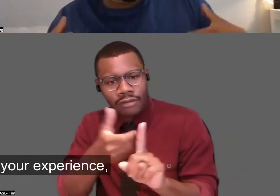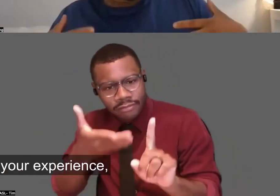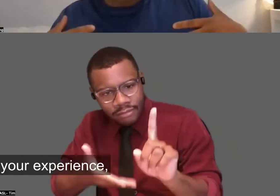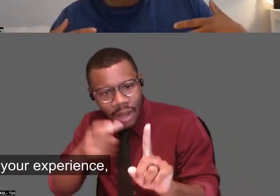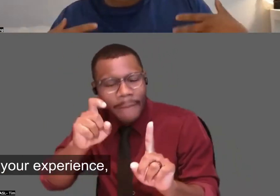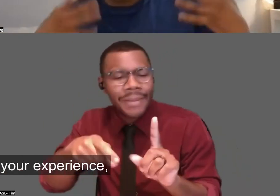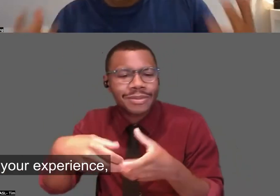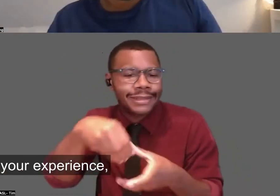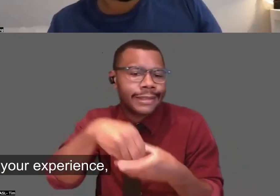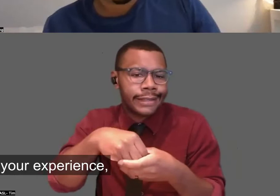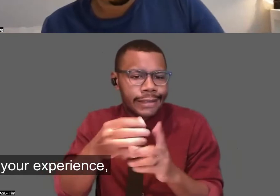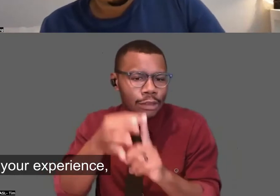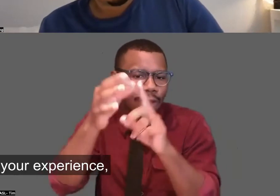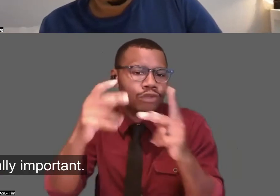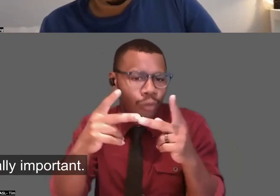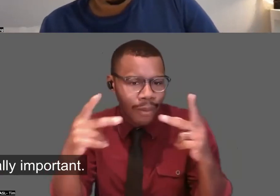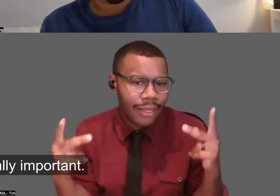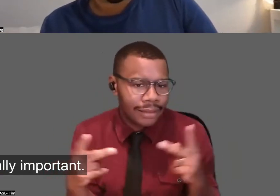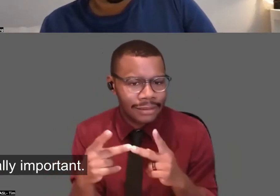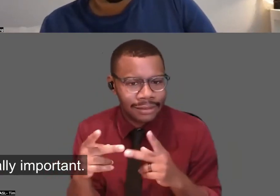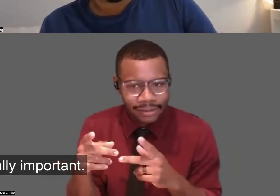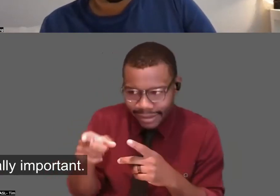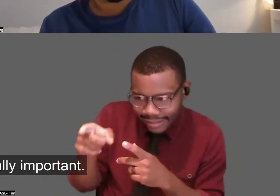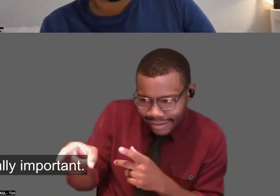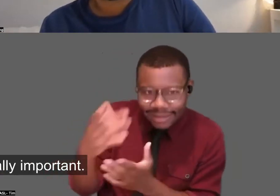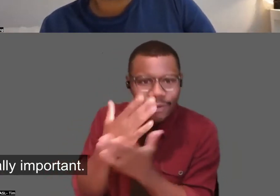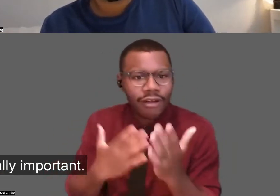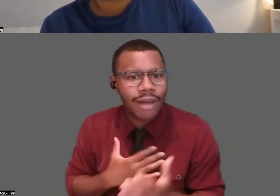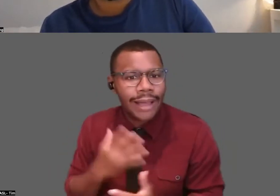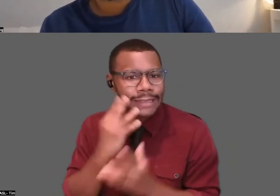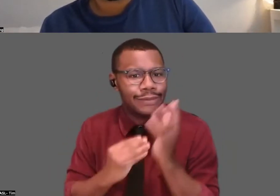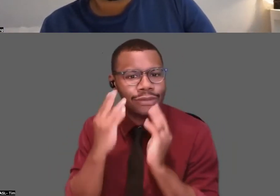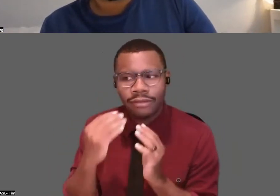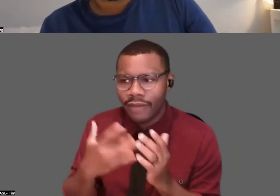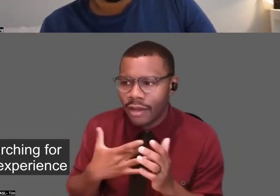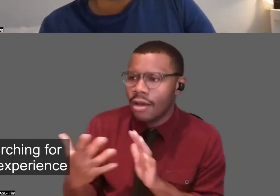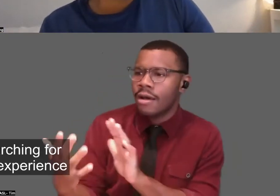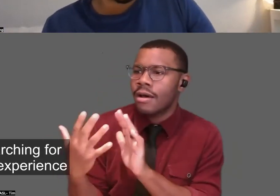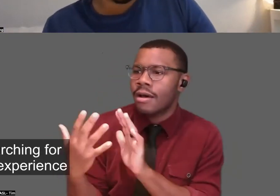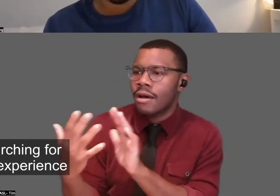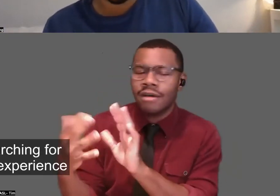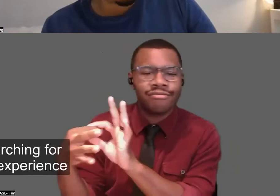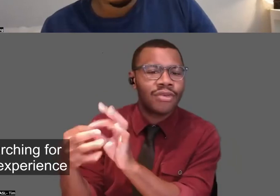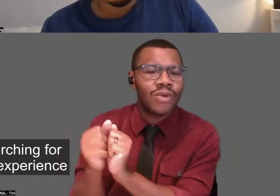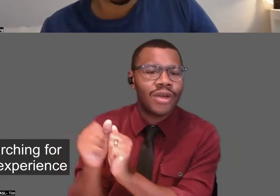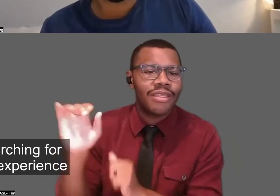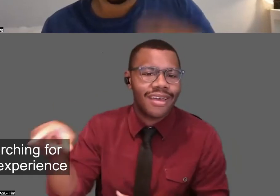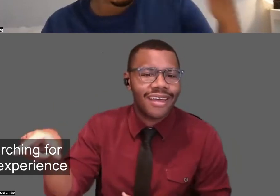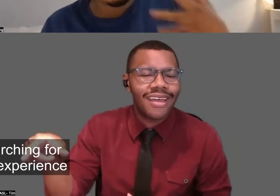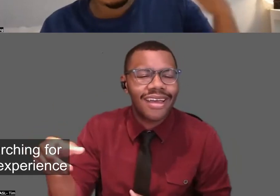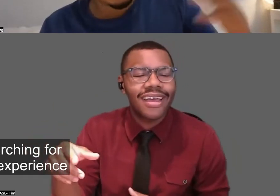or becoming a part of your experience, which I think is really important. I'm always searching for